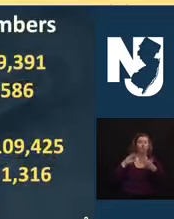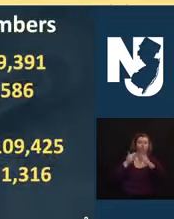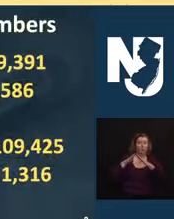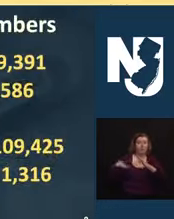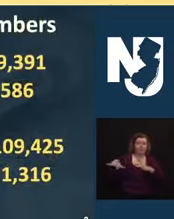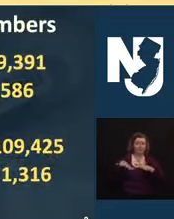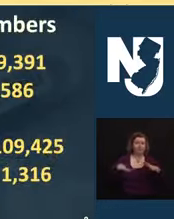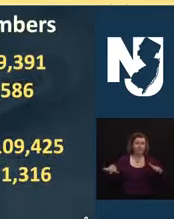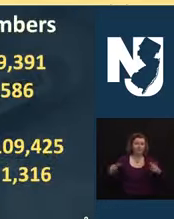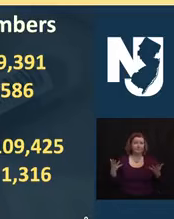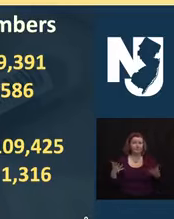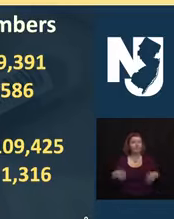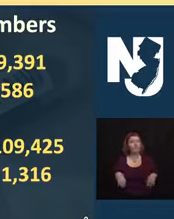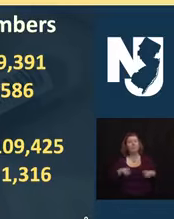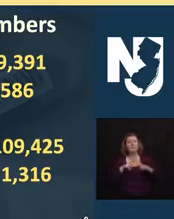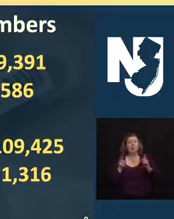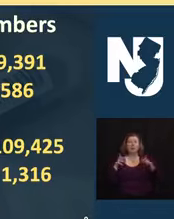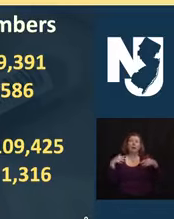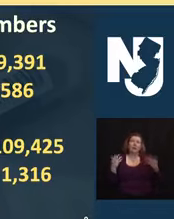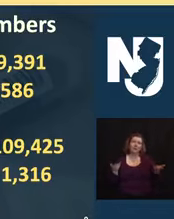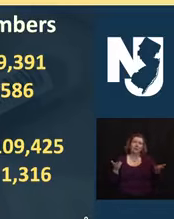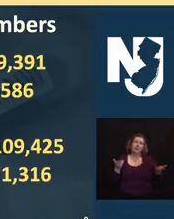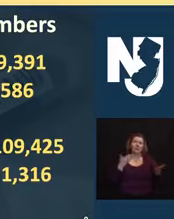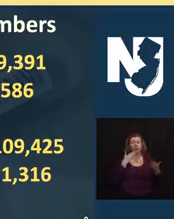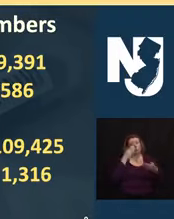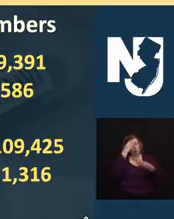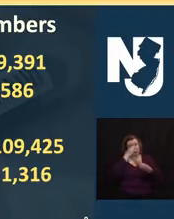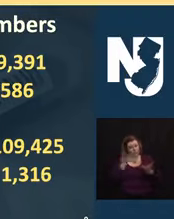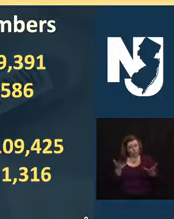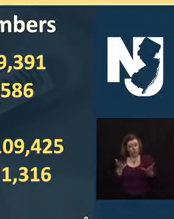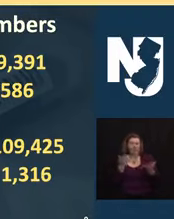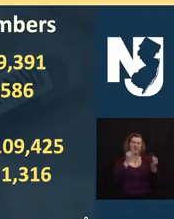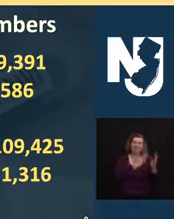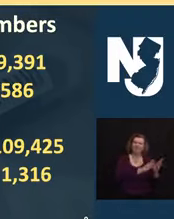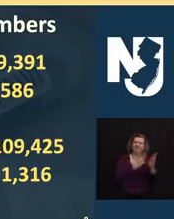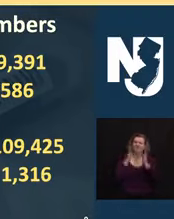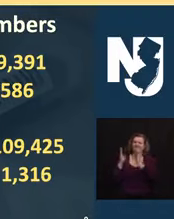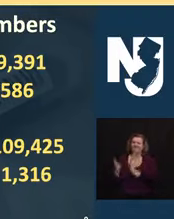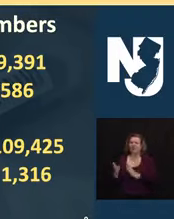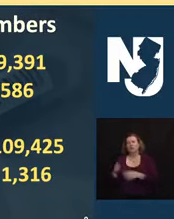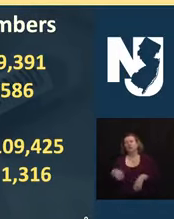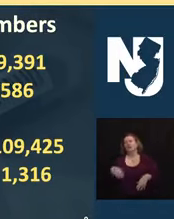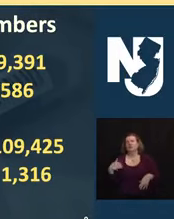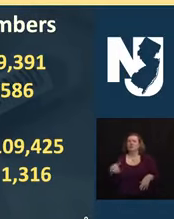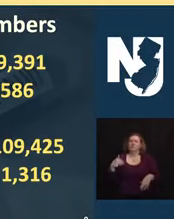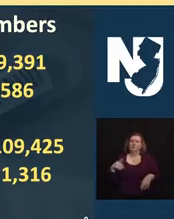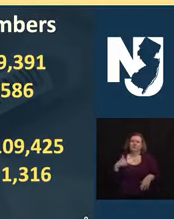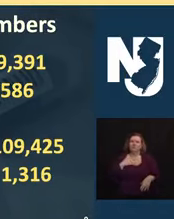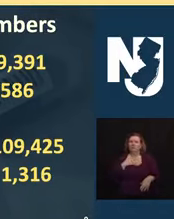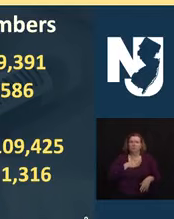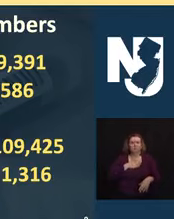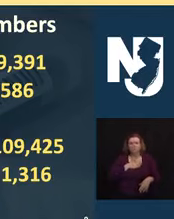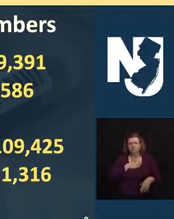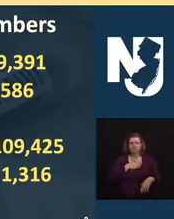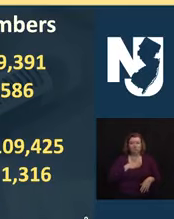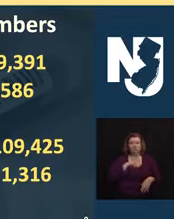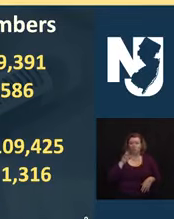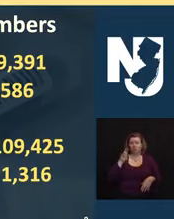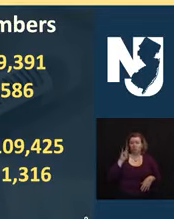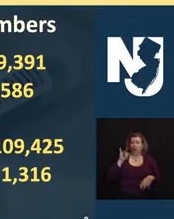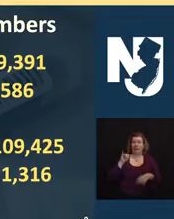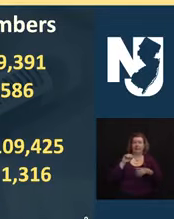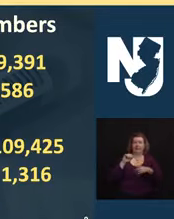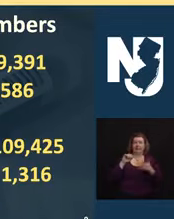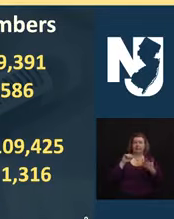good news we're getting from the vaccination front, we are also being shocked back into the reality that this pandemic is, as I mentioned, far